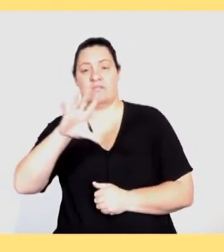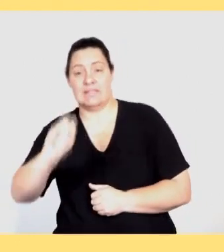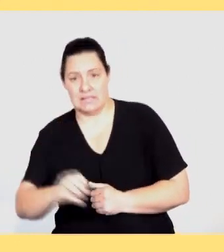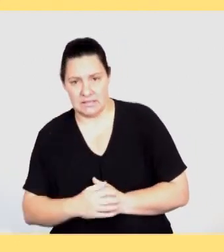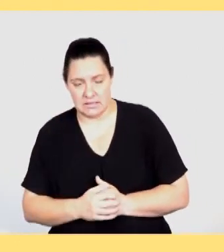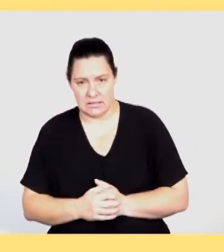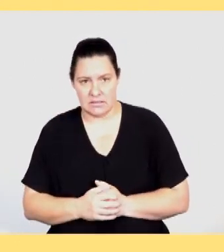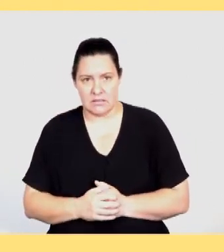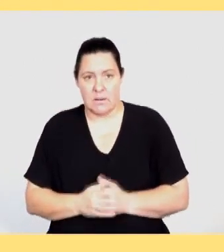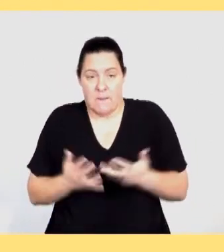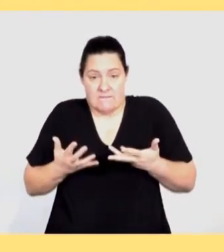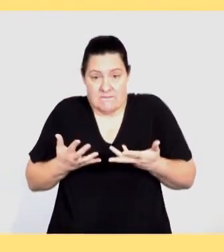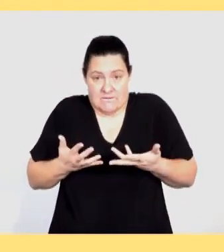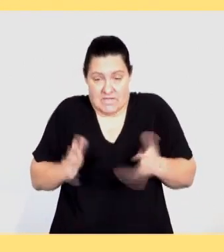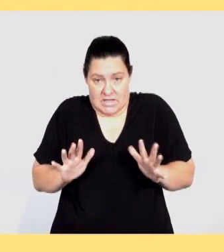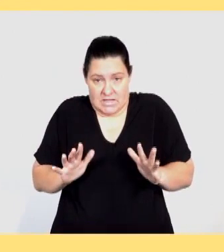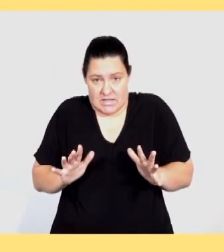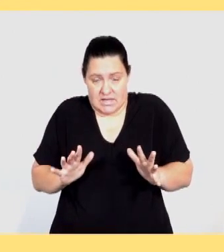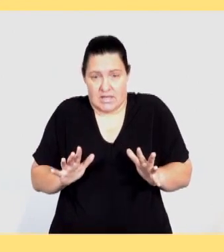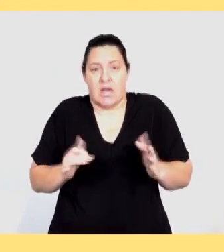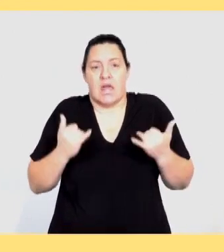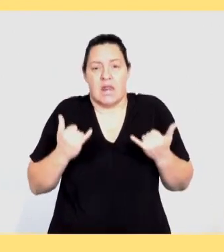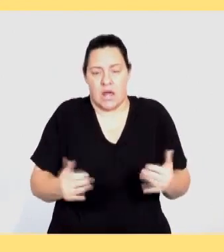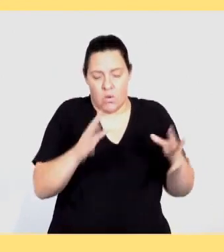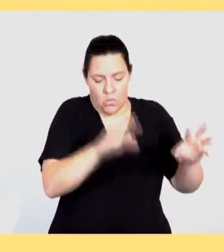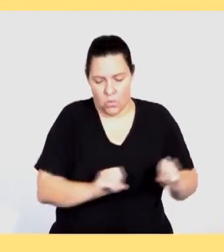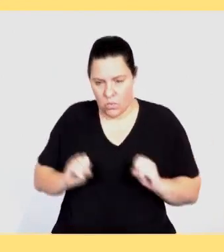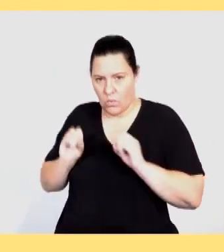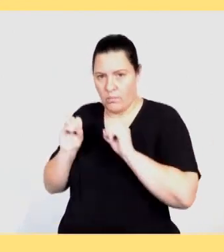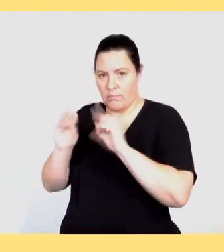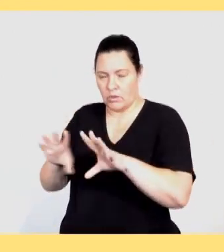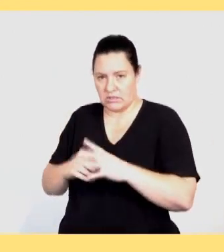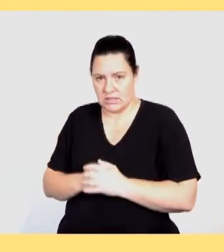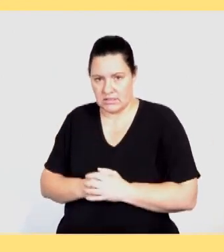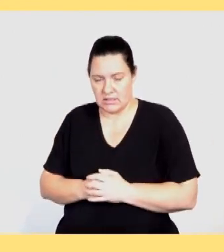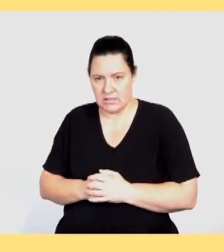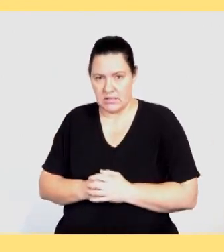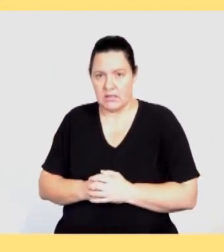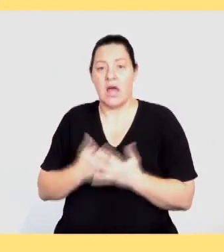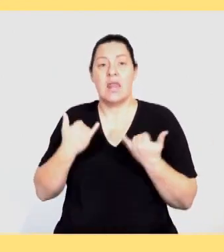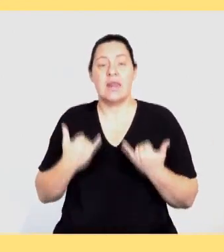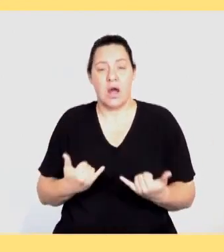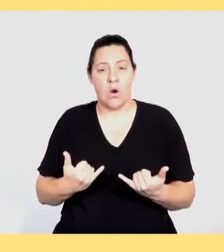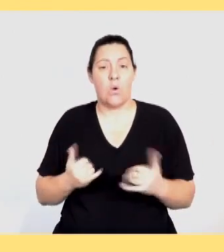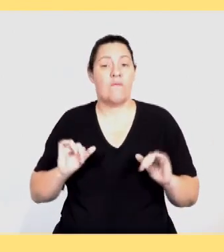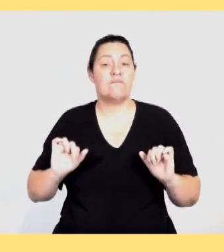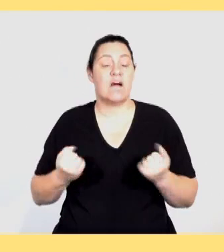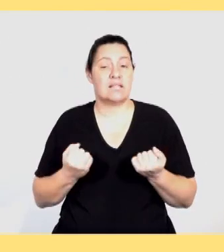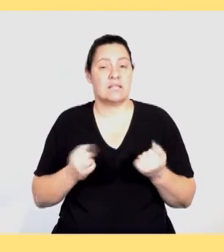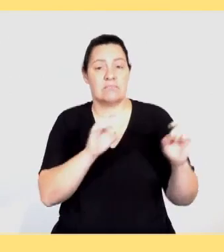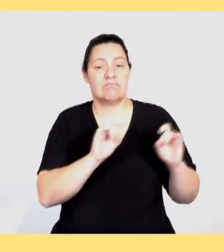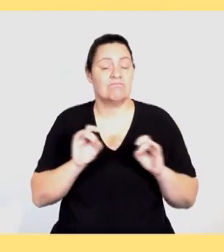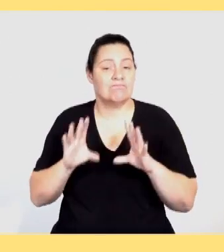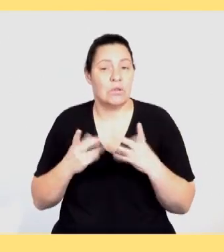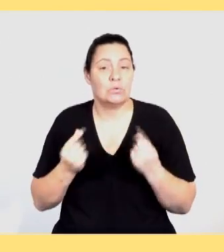1,250. When you've done this now, we should go and quickly post this. All right, so we are now going to